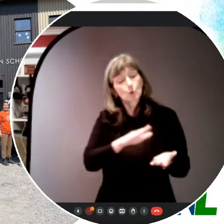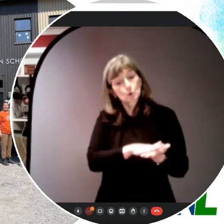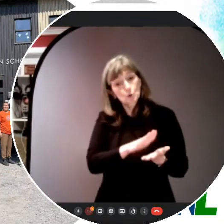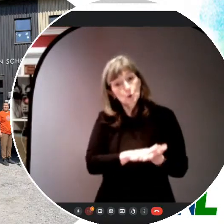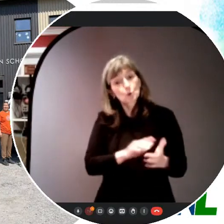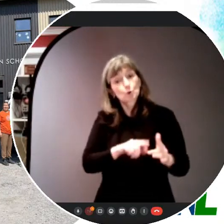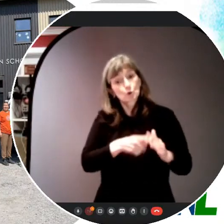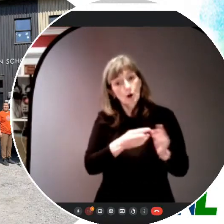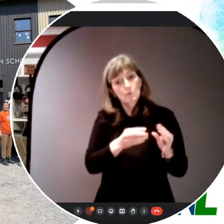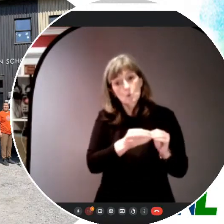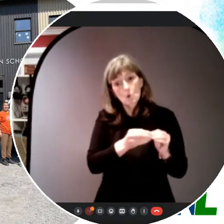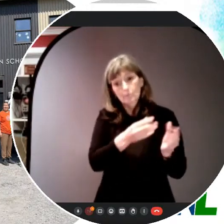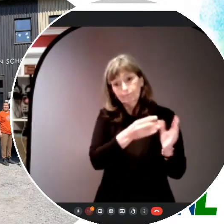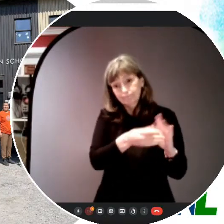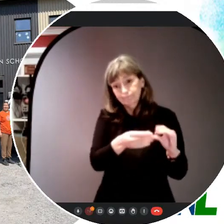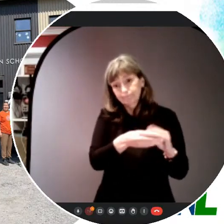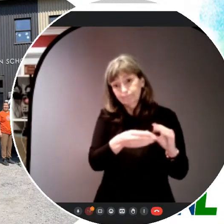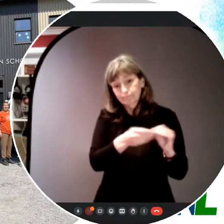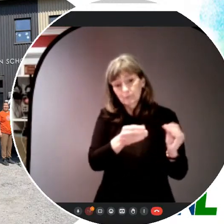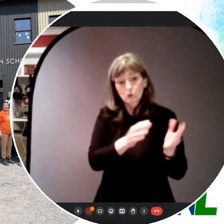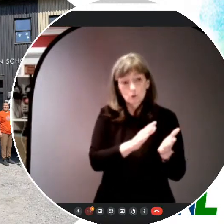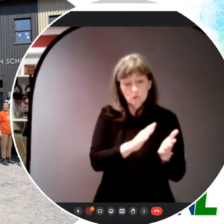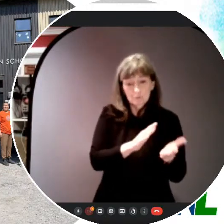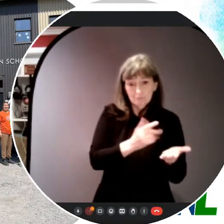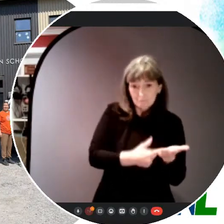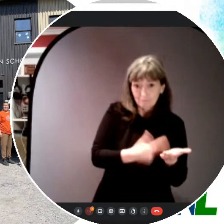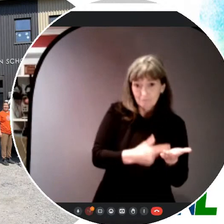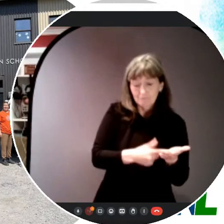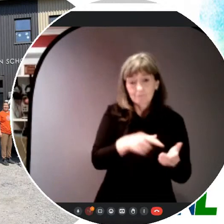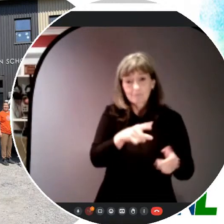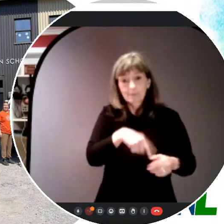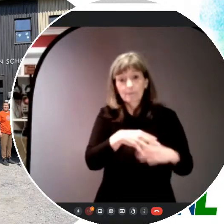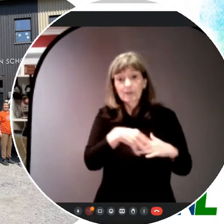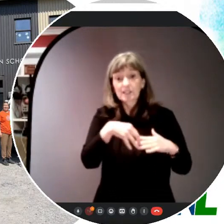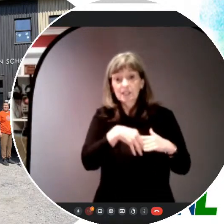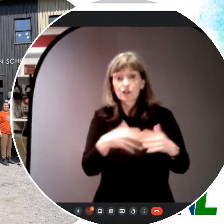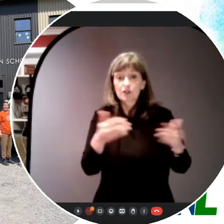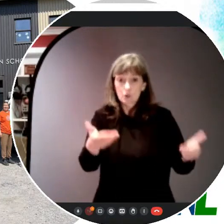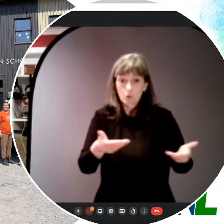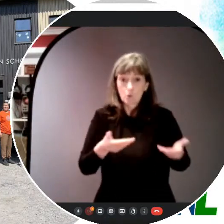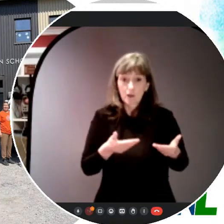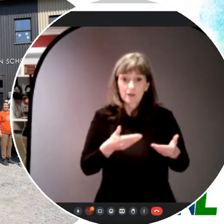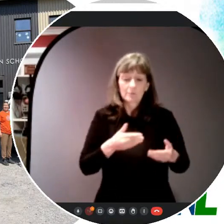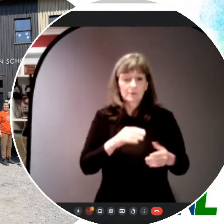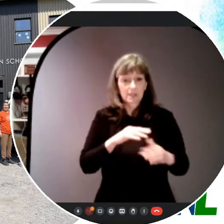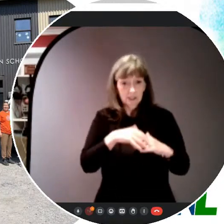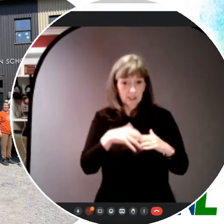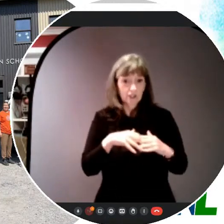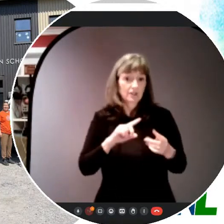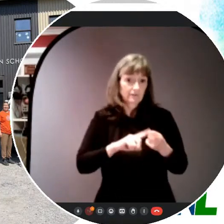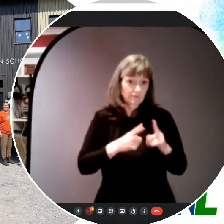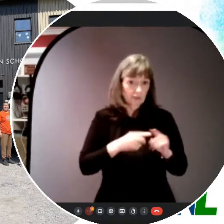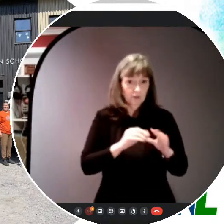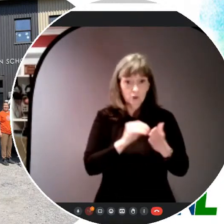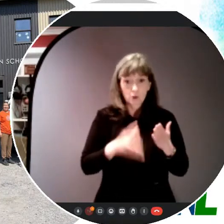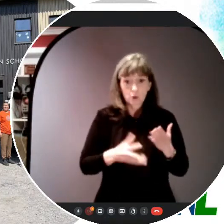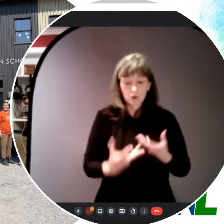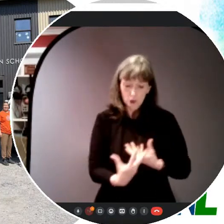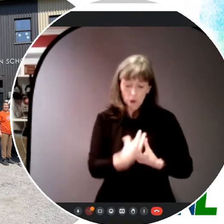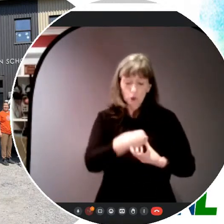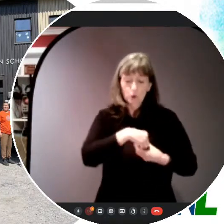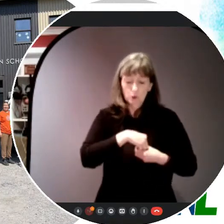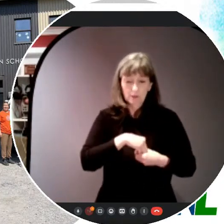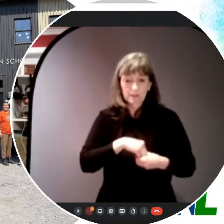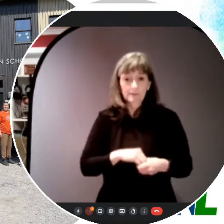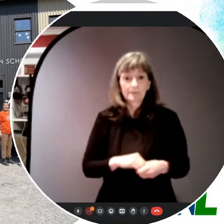we all are welcoming, and that, our Indigenous friends and students are fully